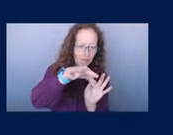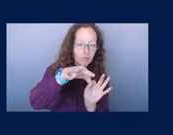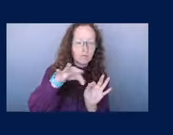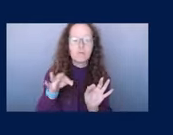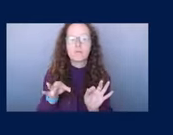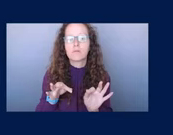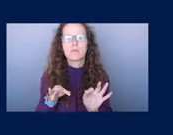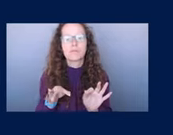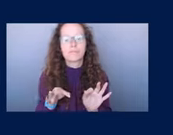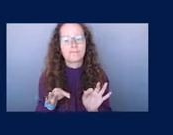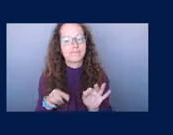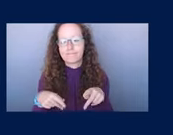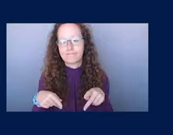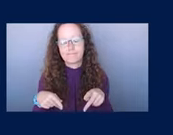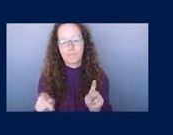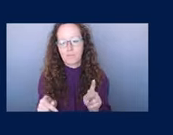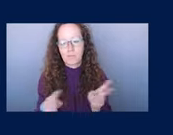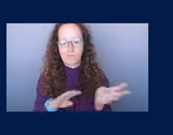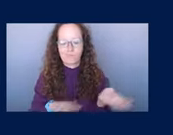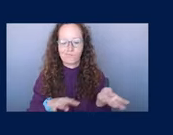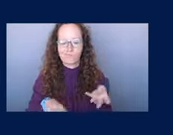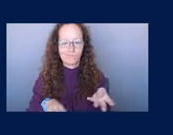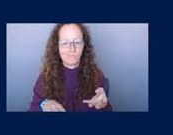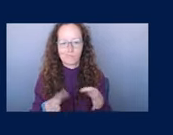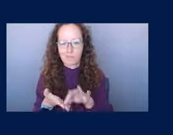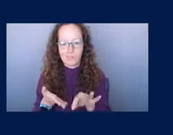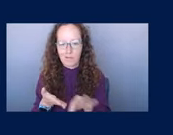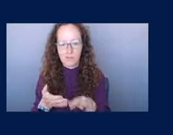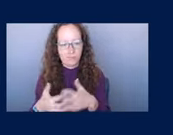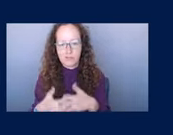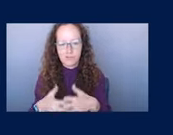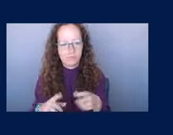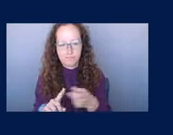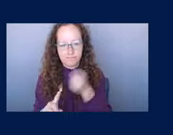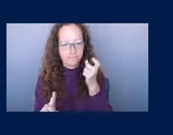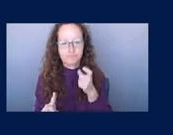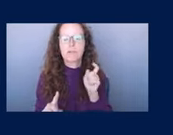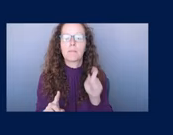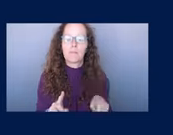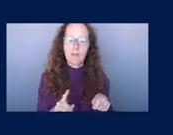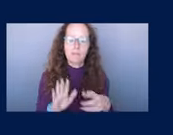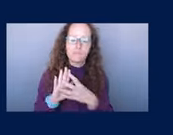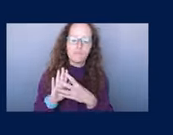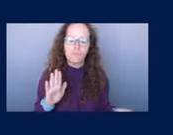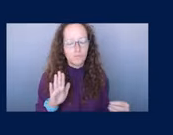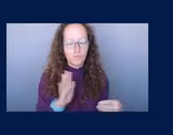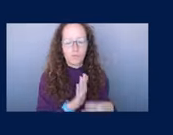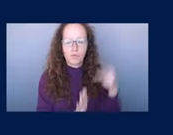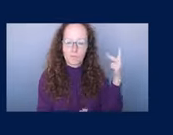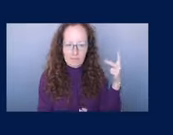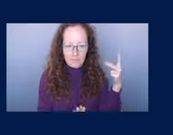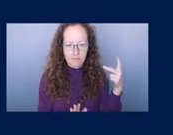require that or not allow that to be tabulated by one of our tabulators. So that would then require it to be duplicated. So similar to